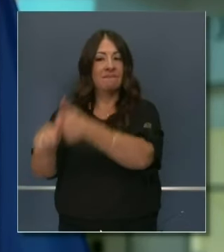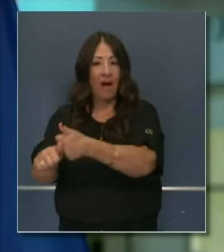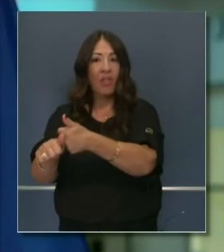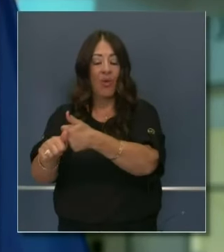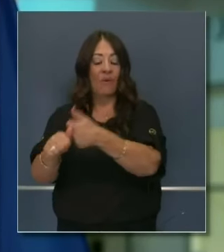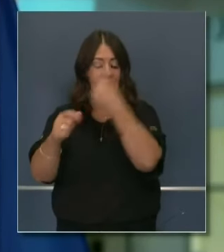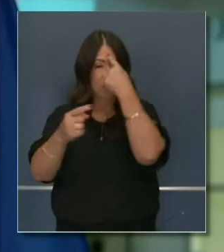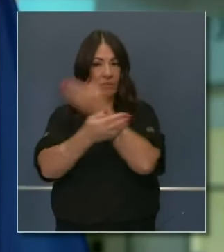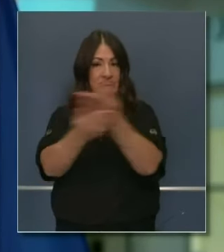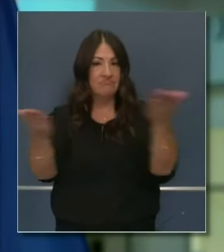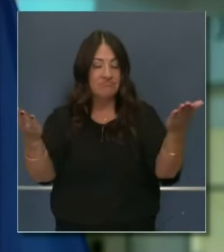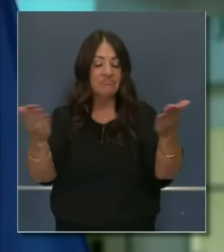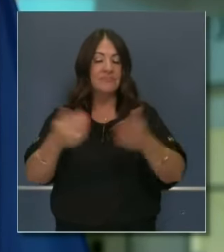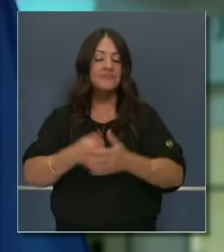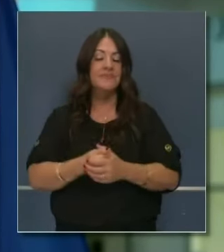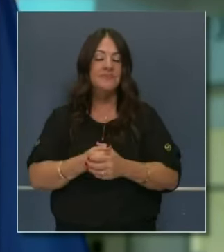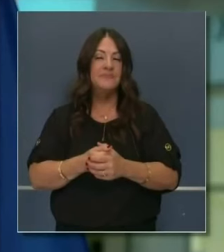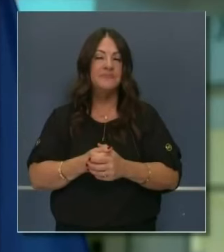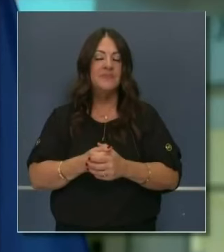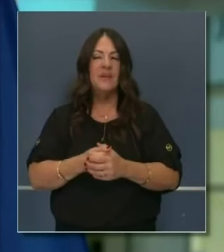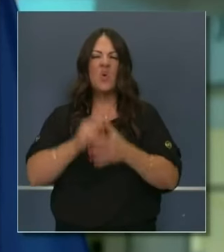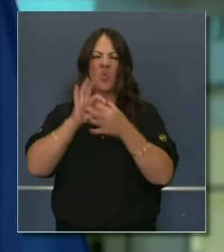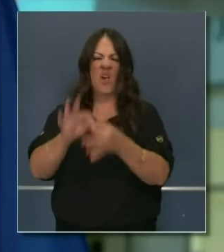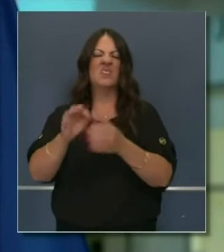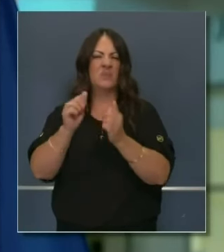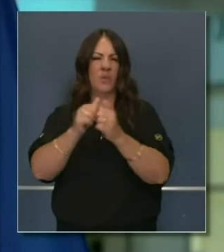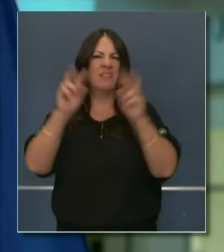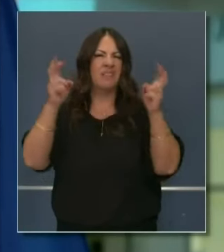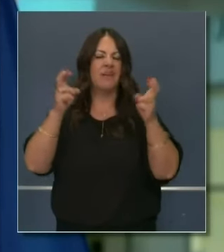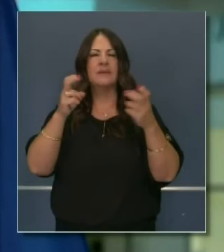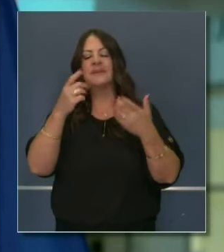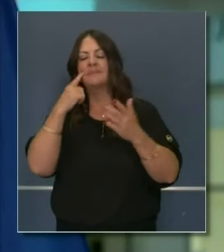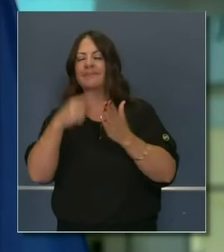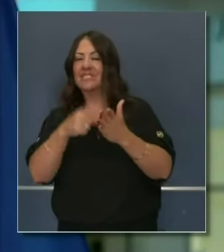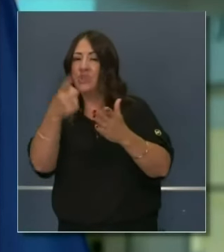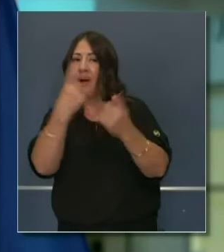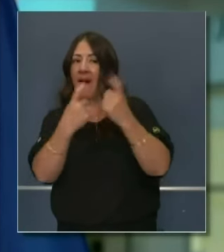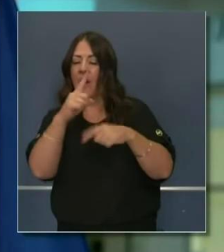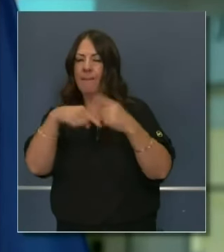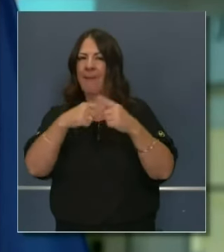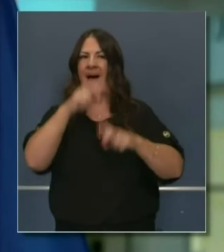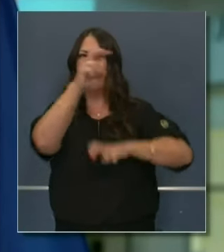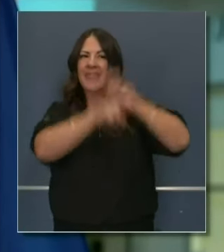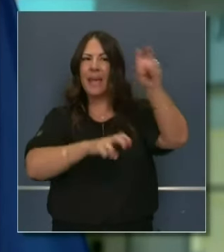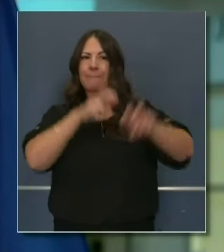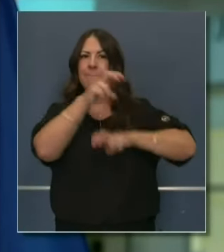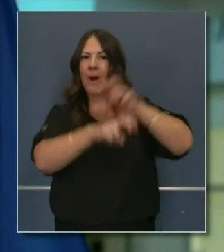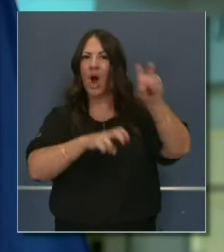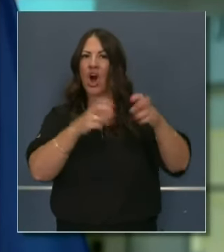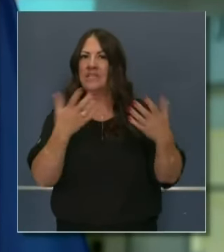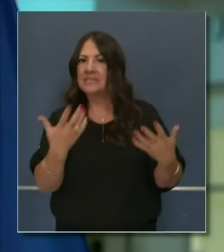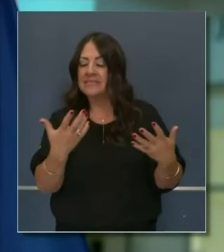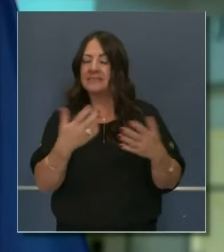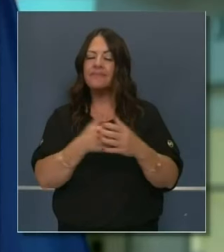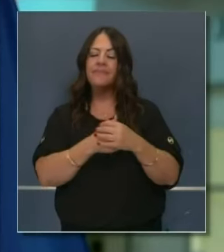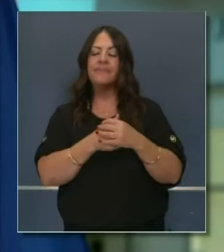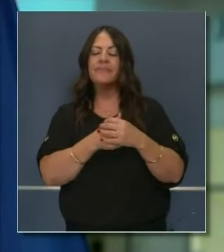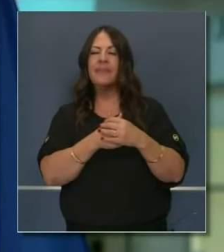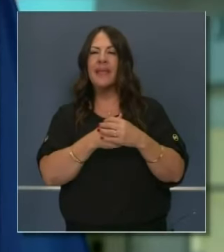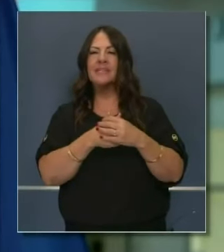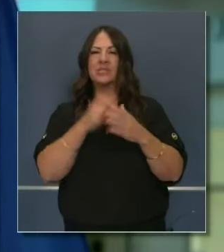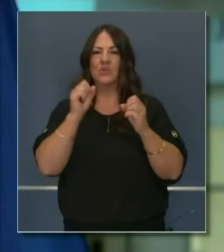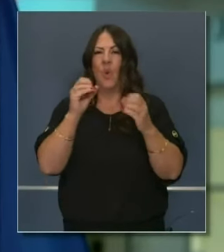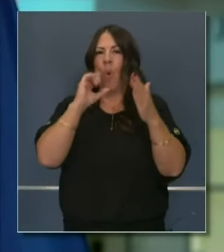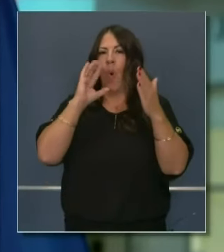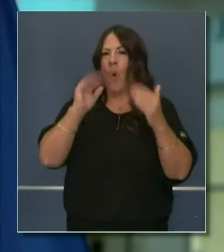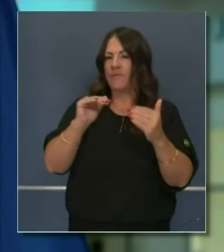out on issues related to theme parks and hopefully as early as